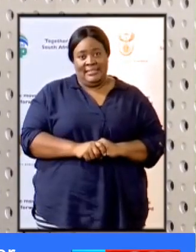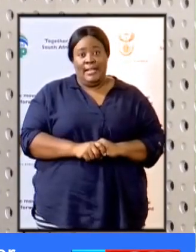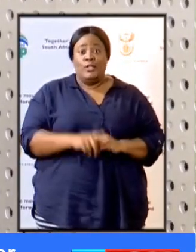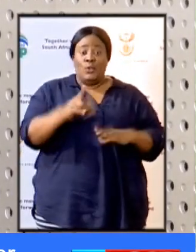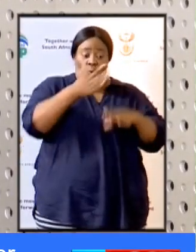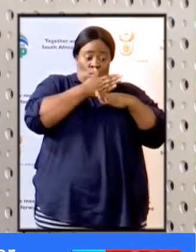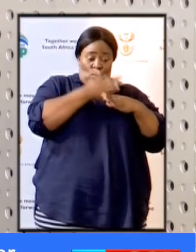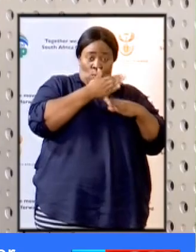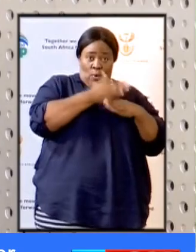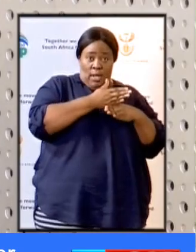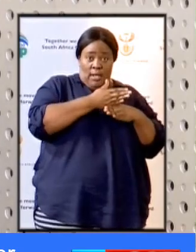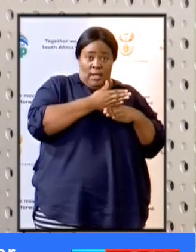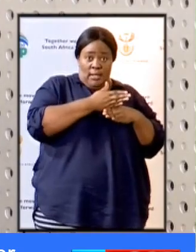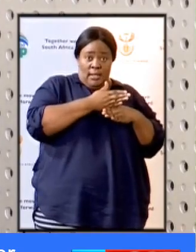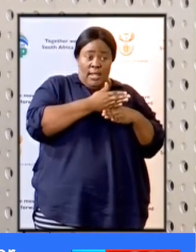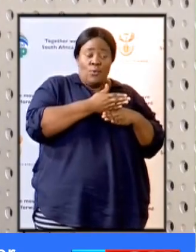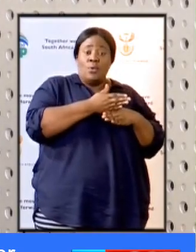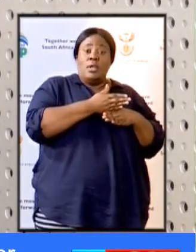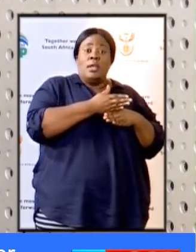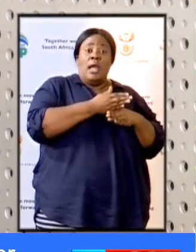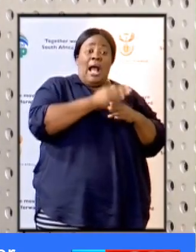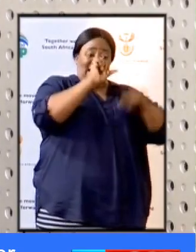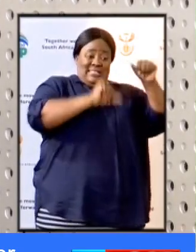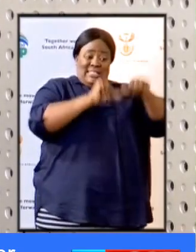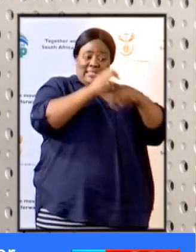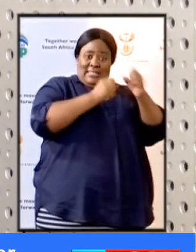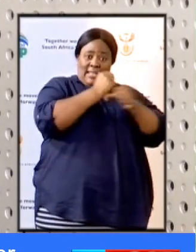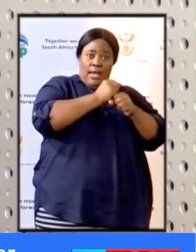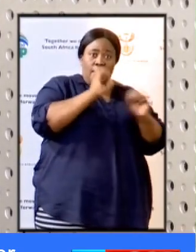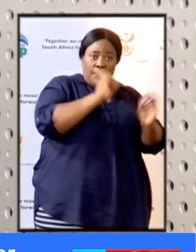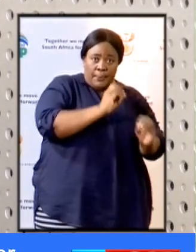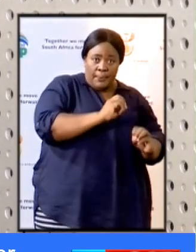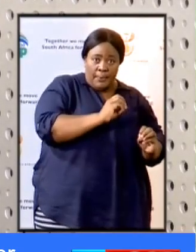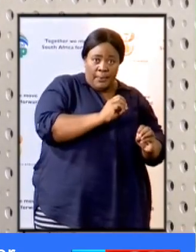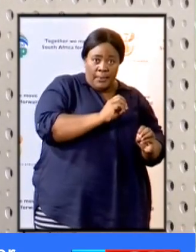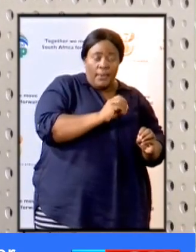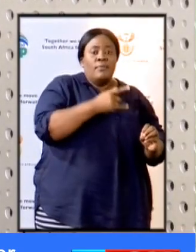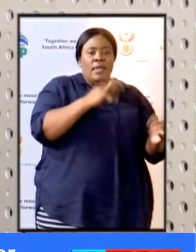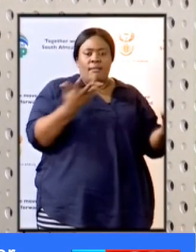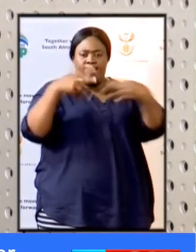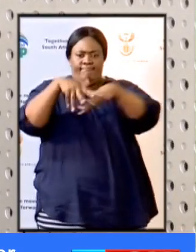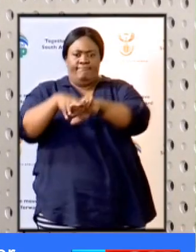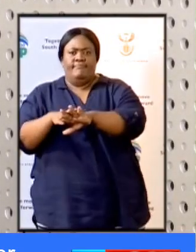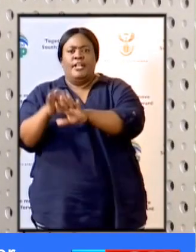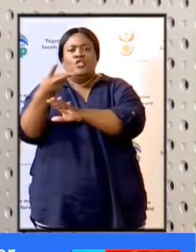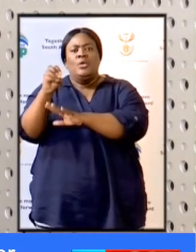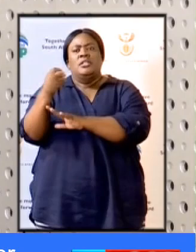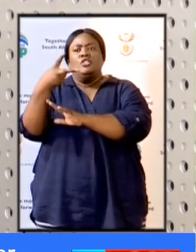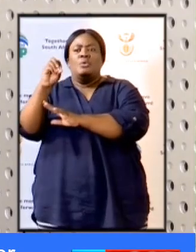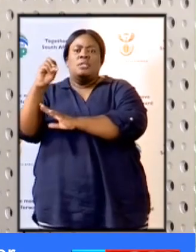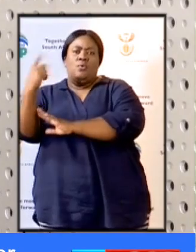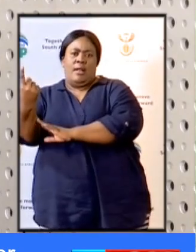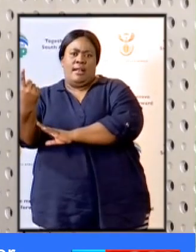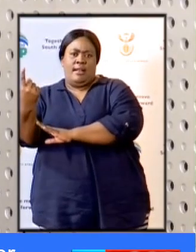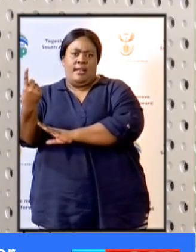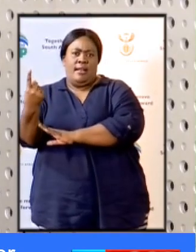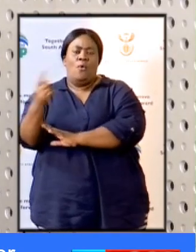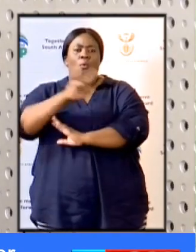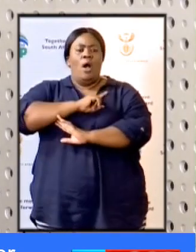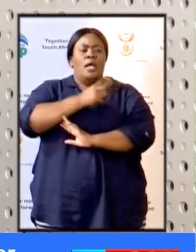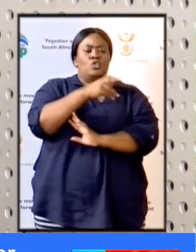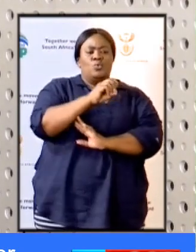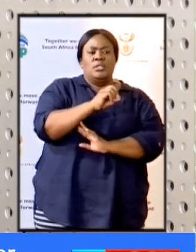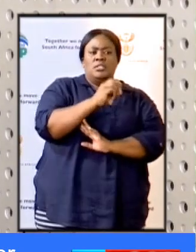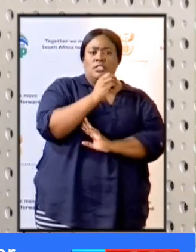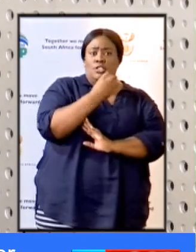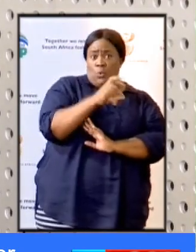the work that we are not going to assess this year and integrate it in 2021 so that 2020 no 21 the